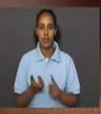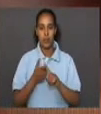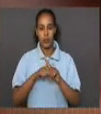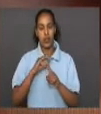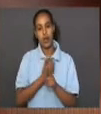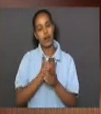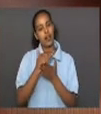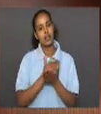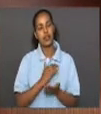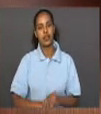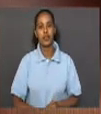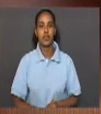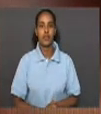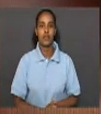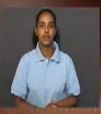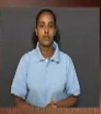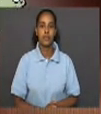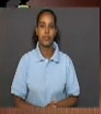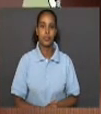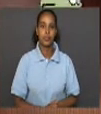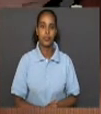Let's get back to our lesson.